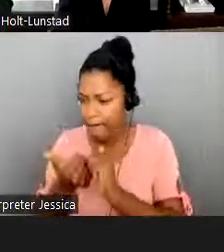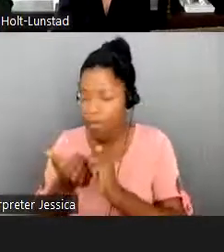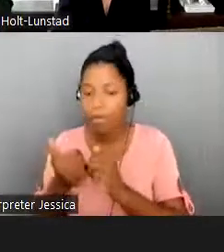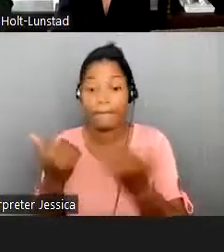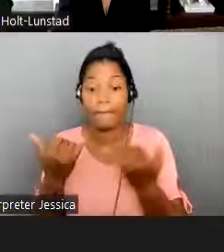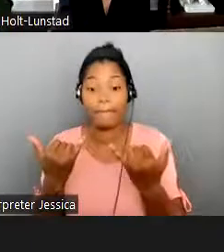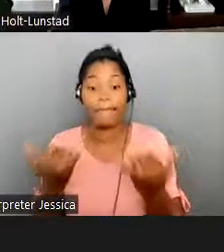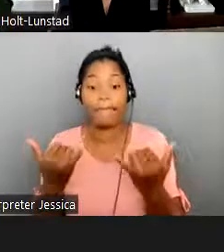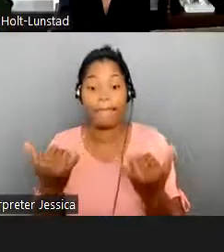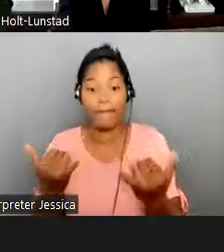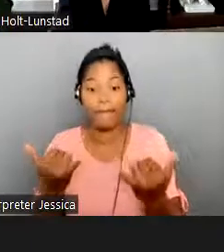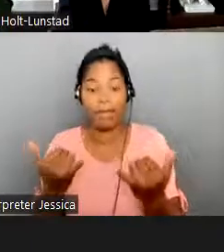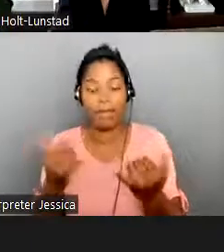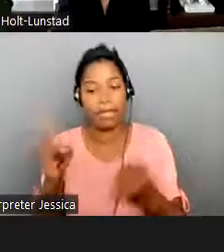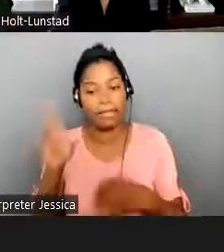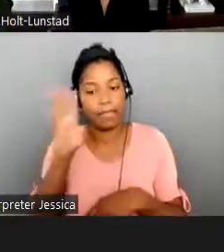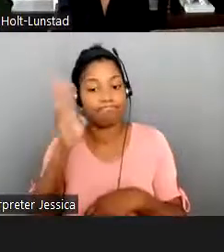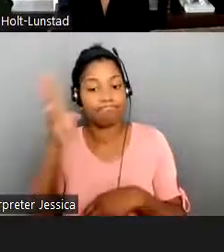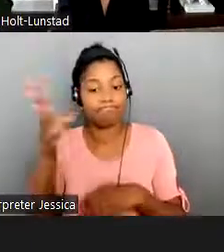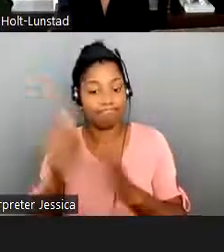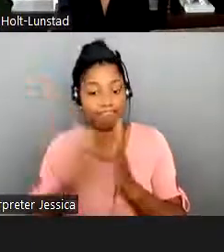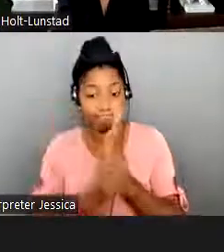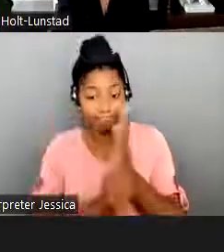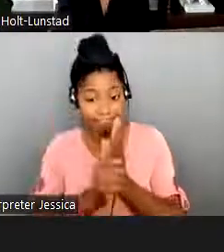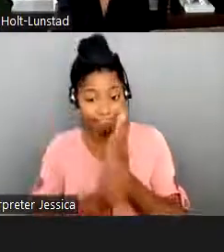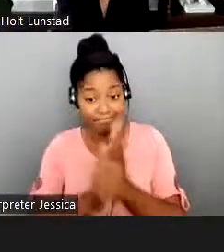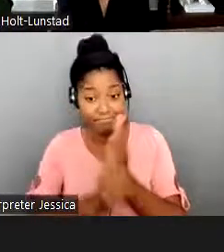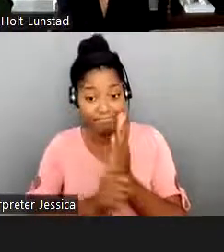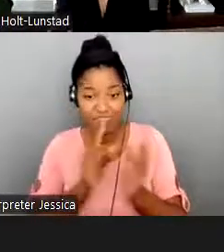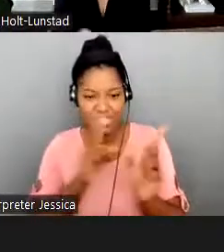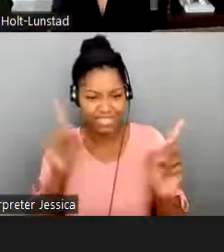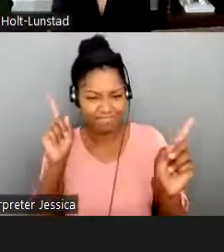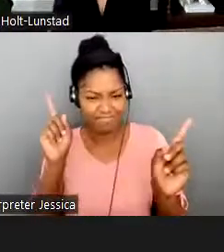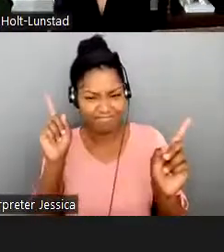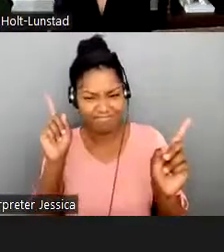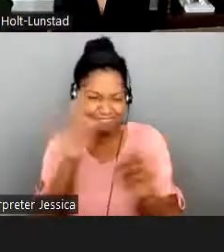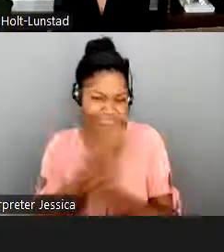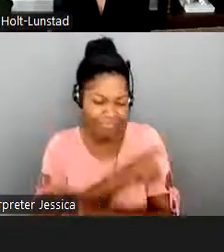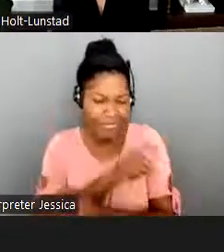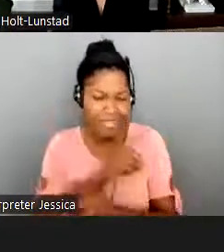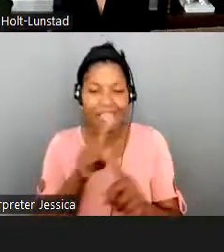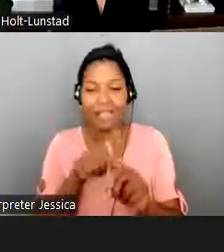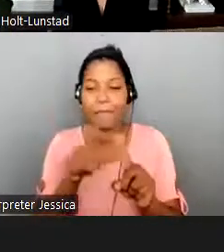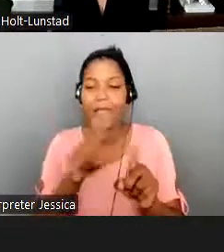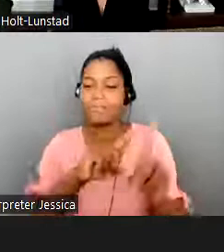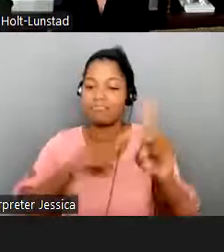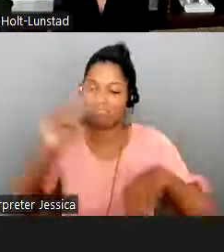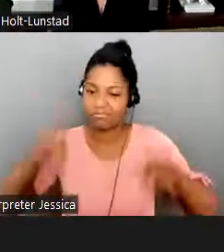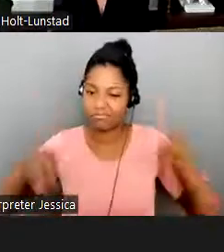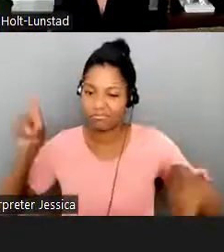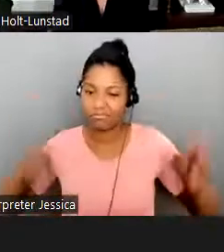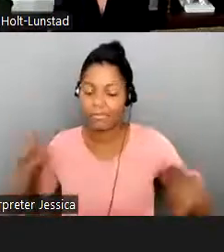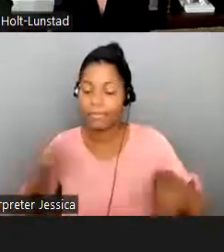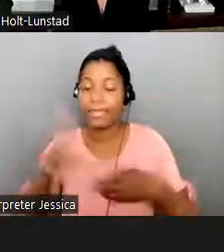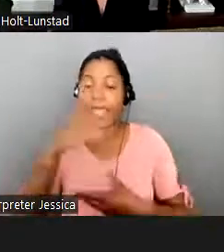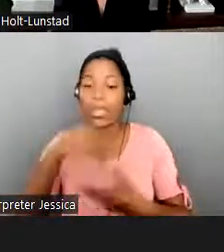a literature that is both extensive but quite diverse. And these include interventions conducted